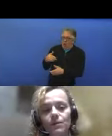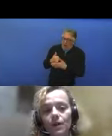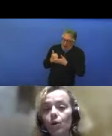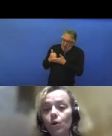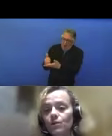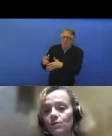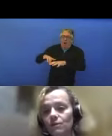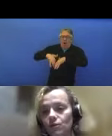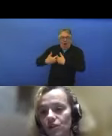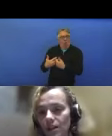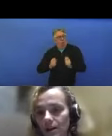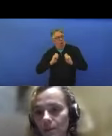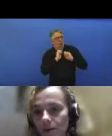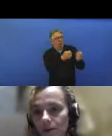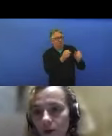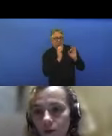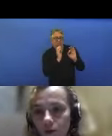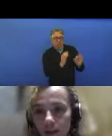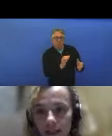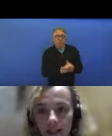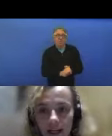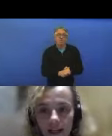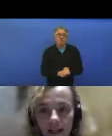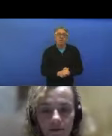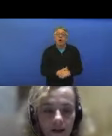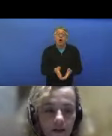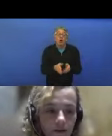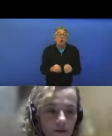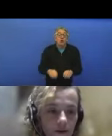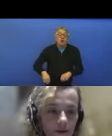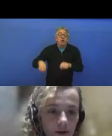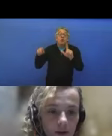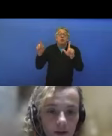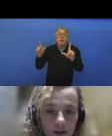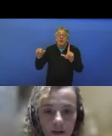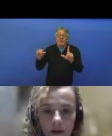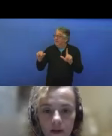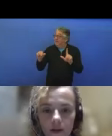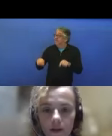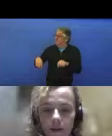about who is a refugee. And maybe you can go to the next slide, Ricardo.